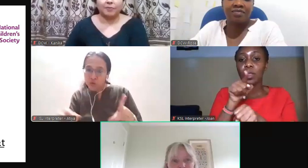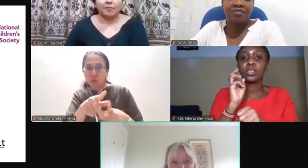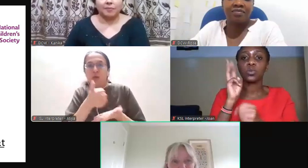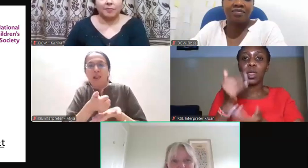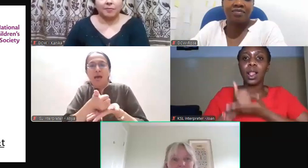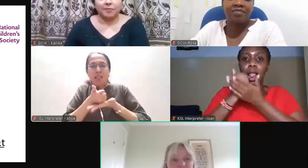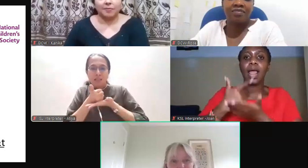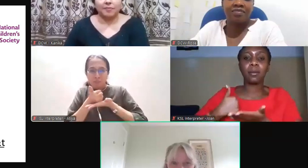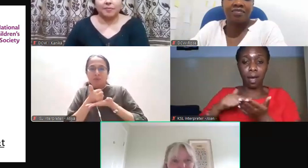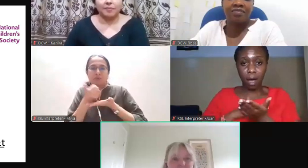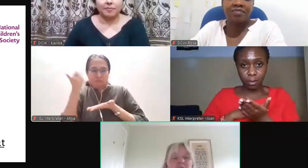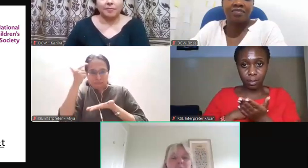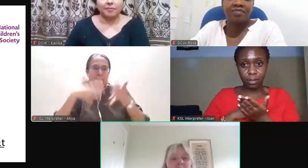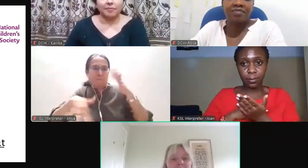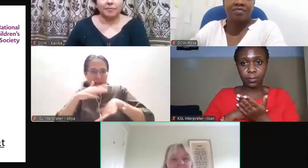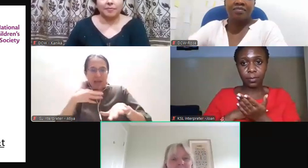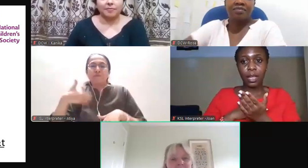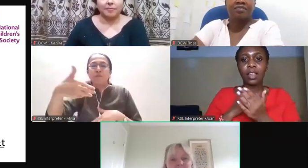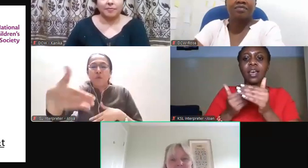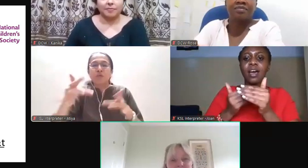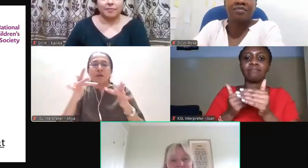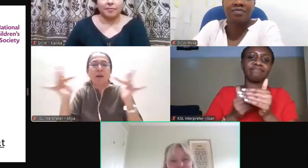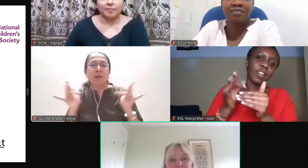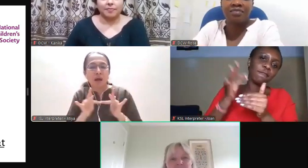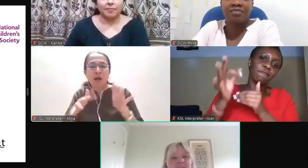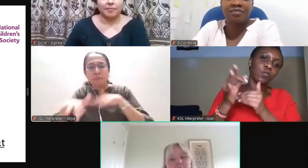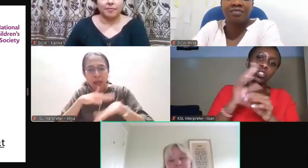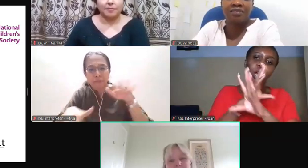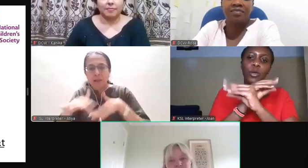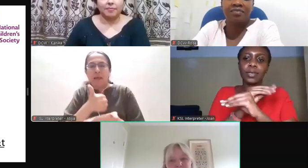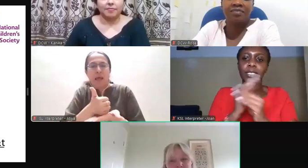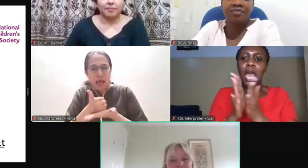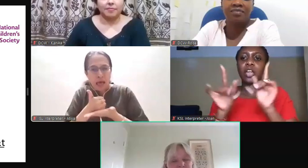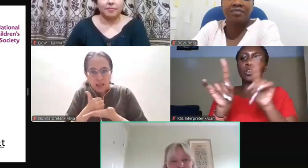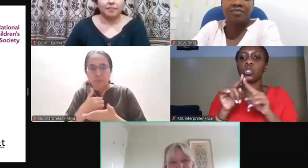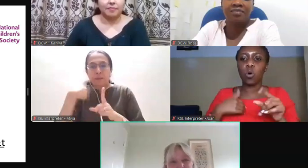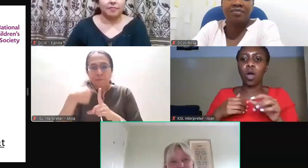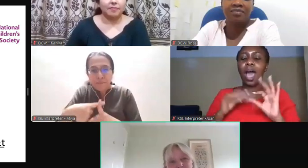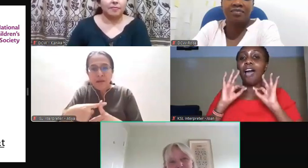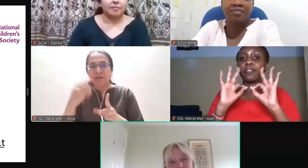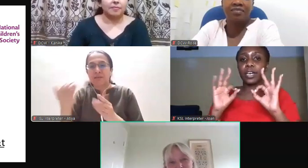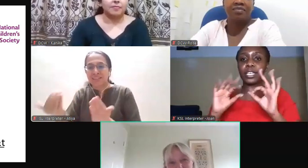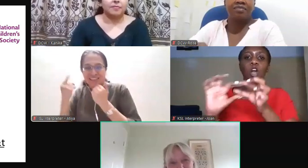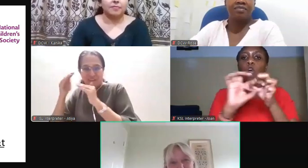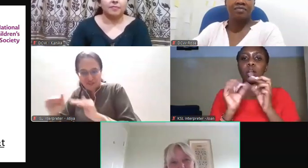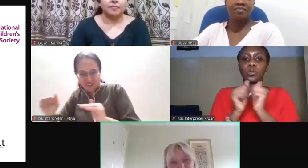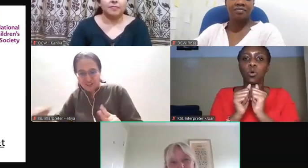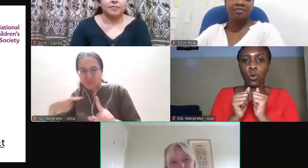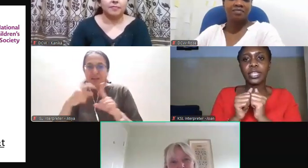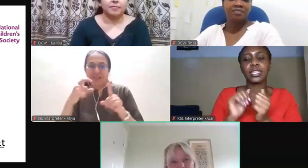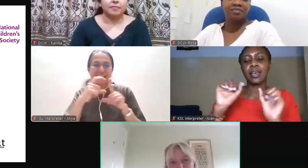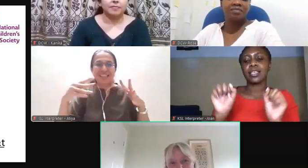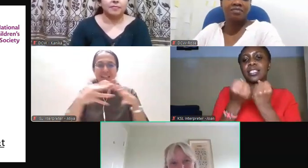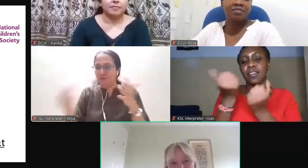us frame like future webinars, and great collaboration between Save for Children and Deaf Child